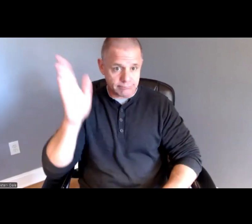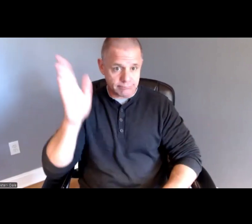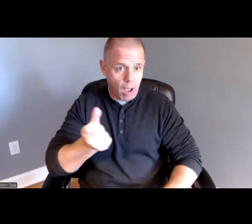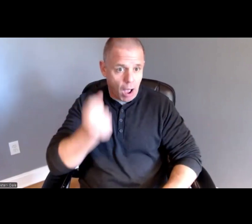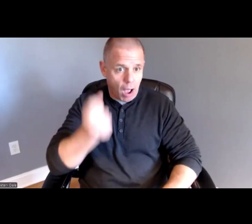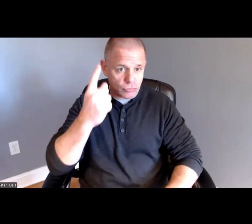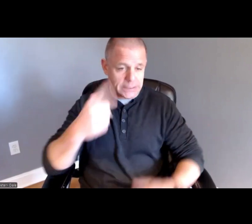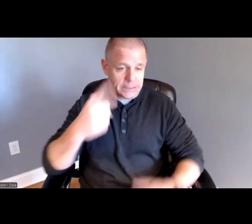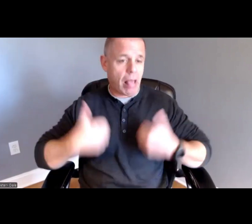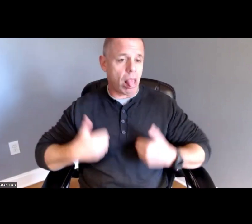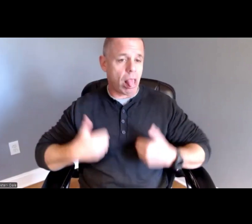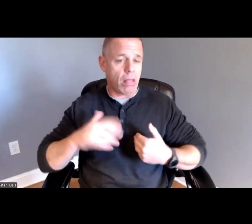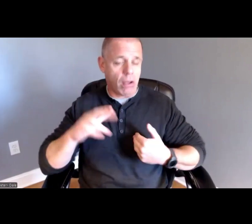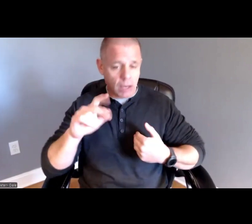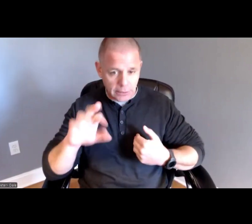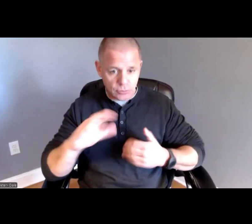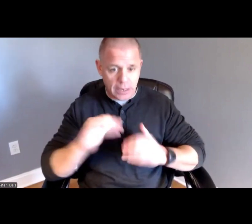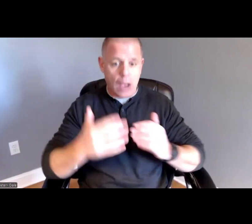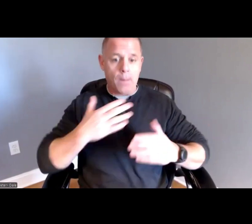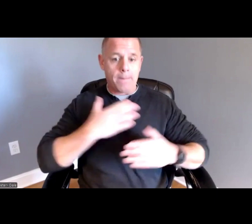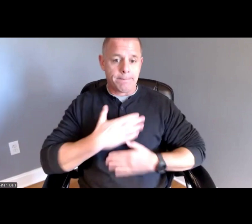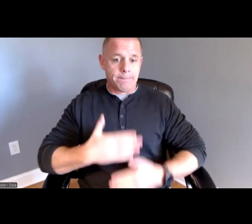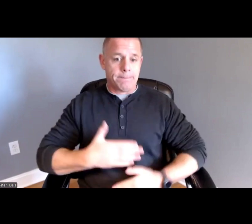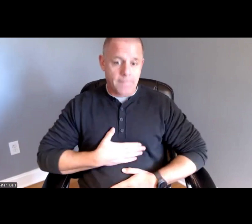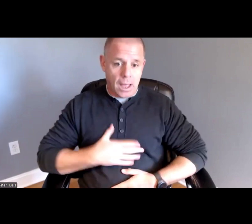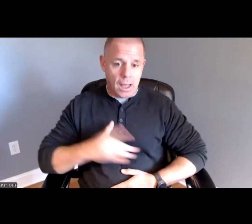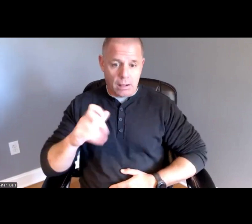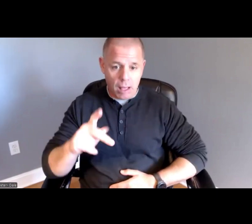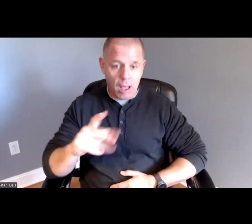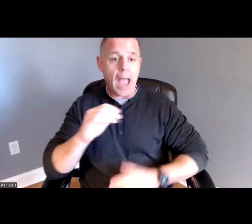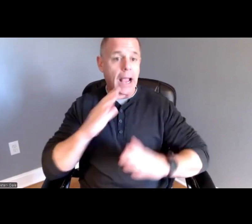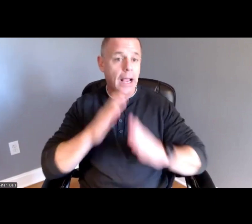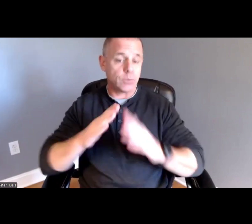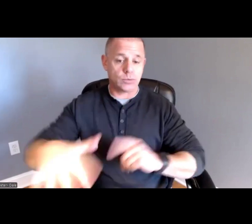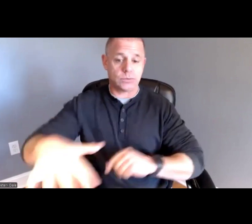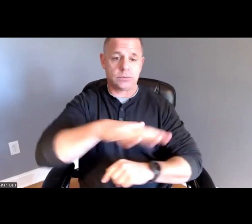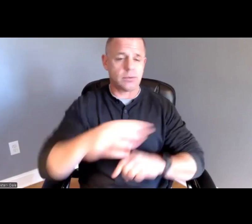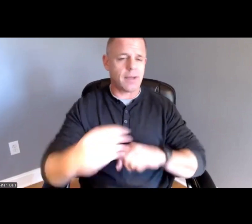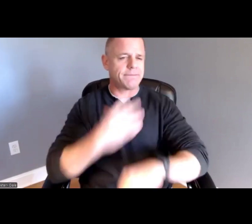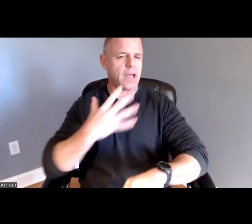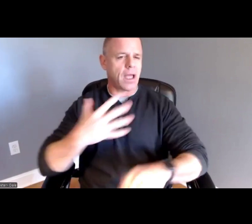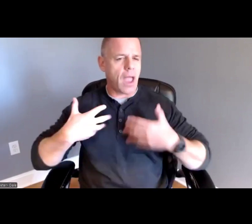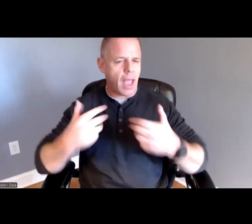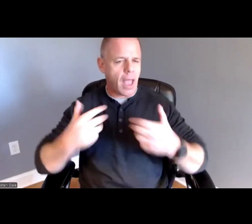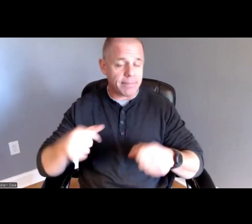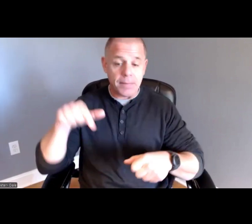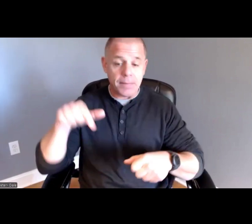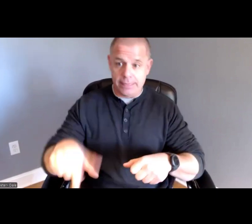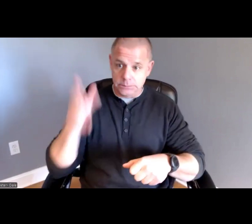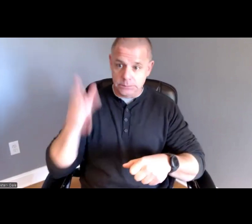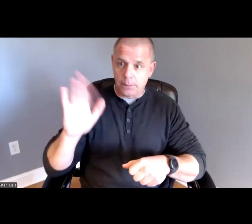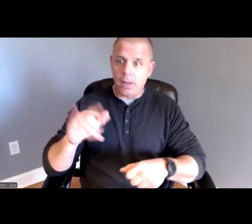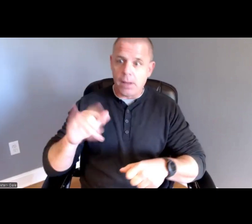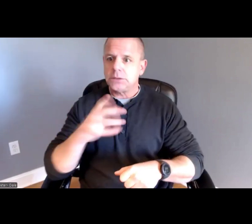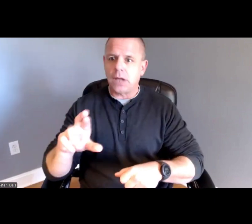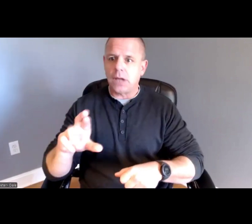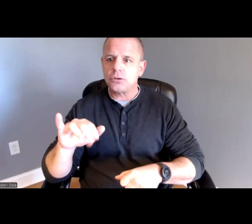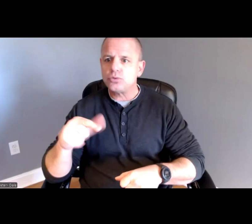Cancer, How Our Body Clocks and Community Factors Affect Health. This features a presentation by Dr.